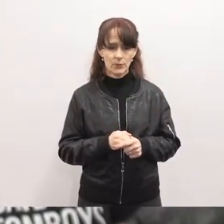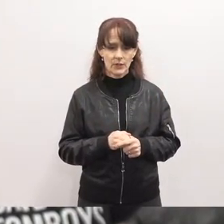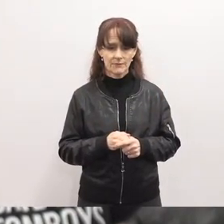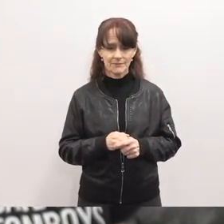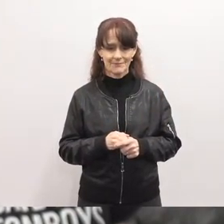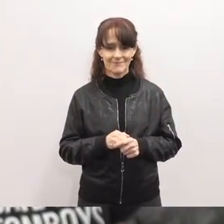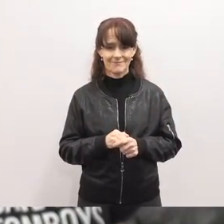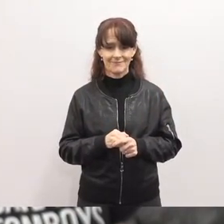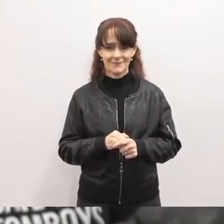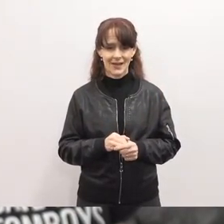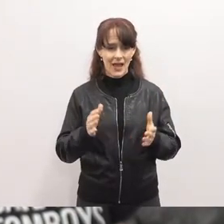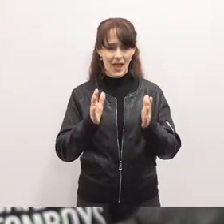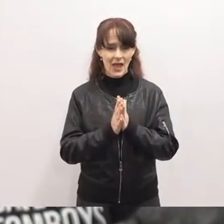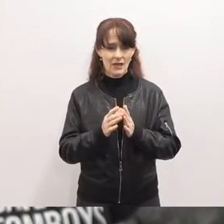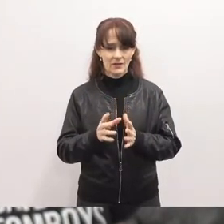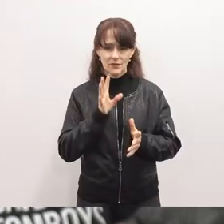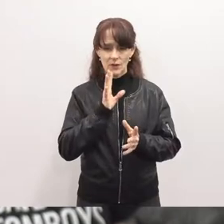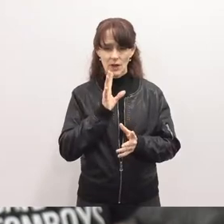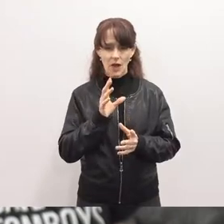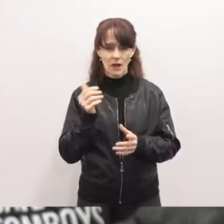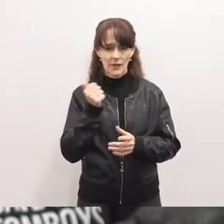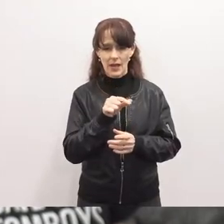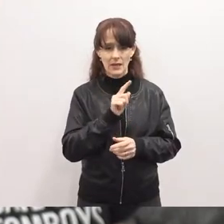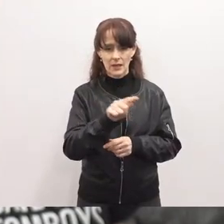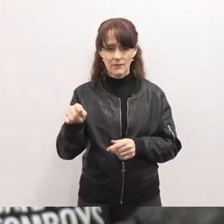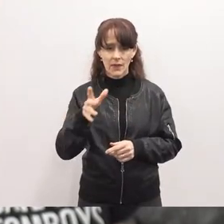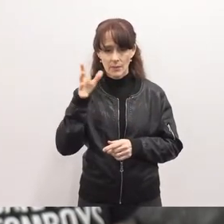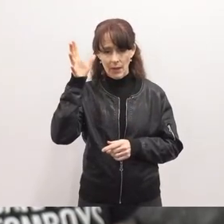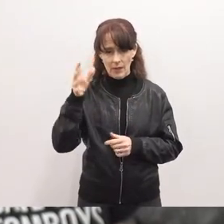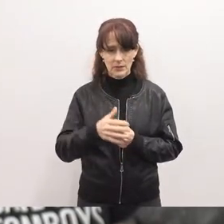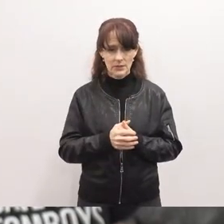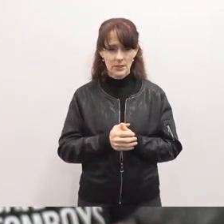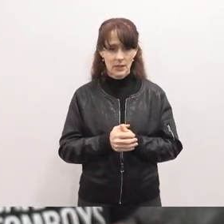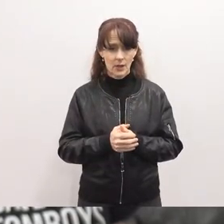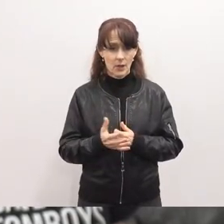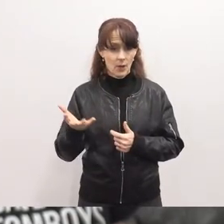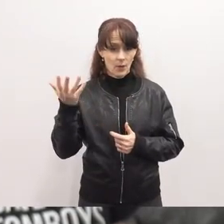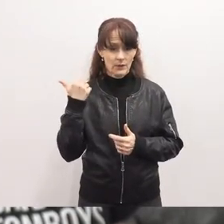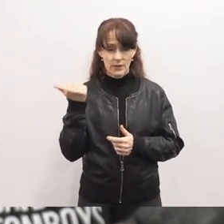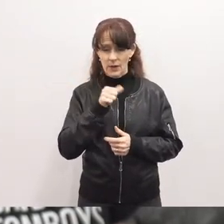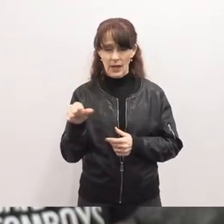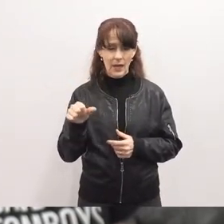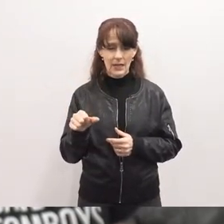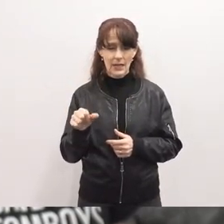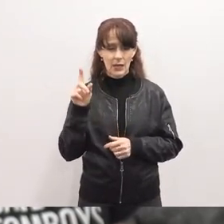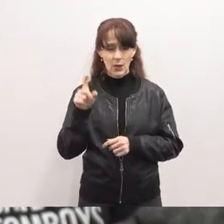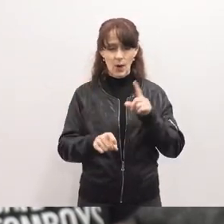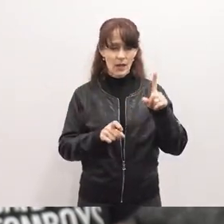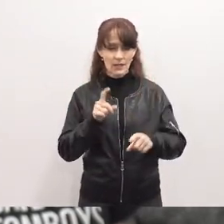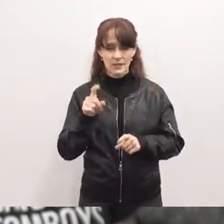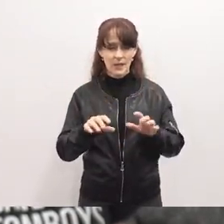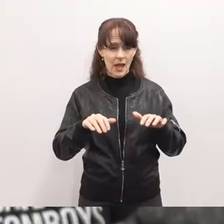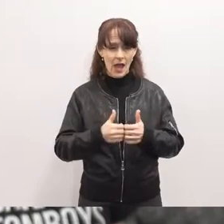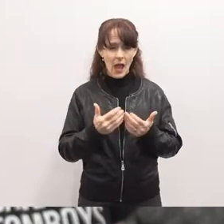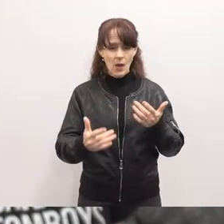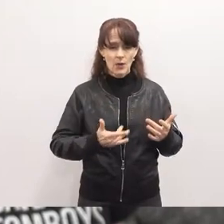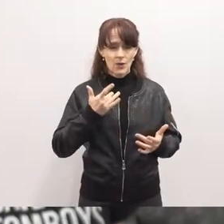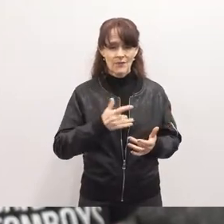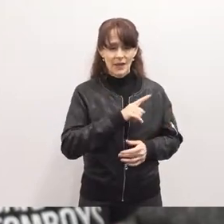I ask you, have you talked to any of the parents? Was there any questioning? How do you guys